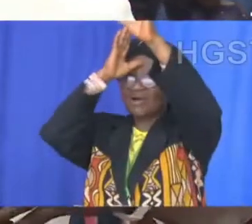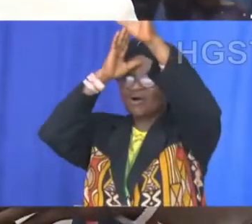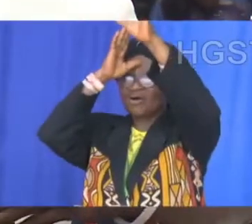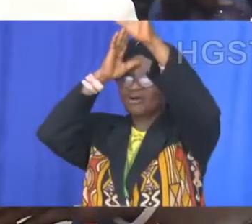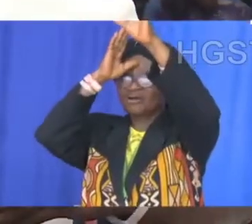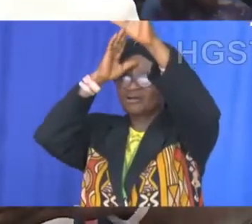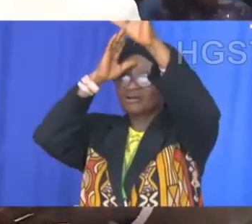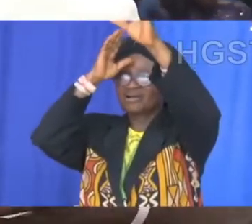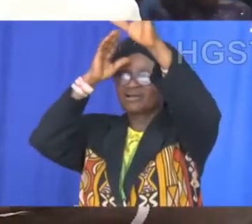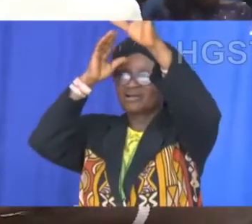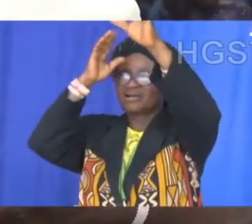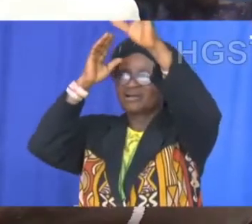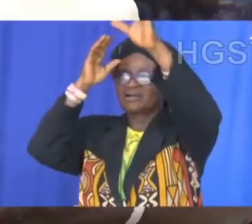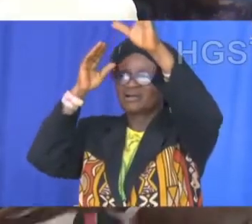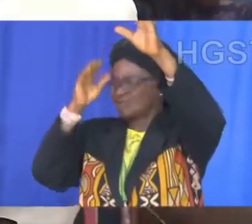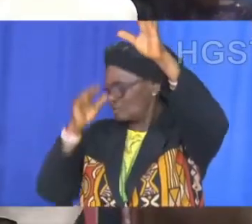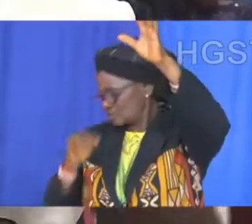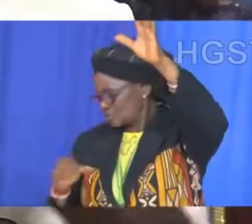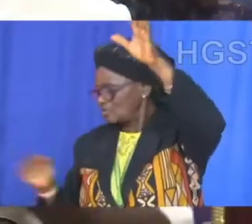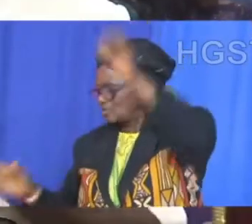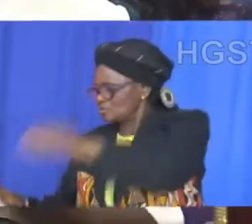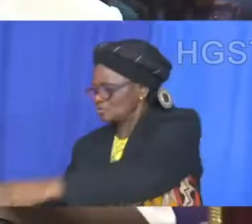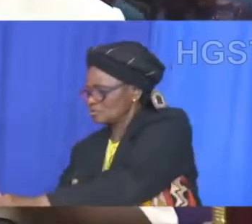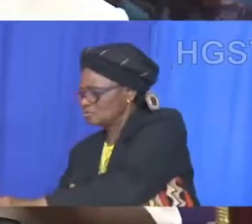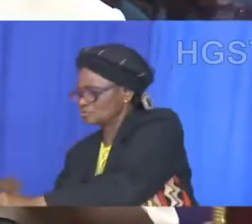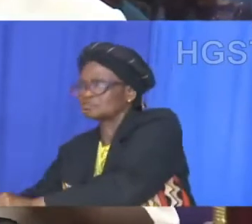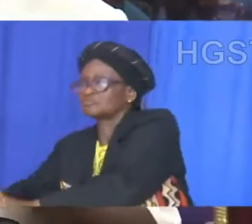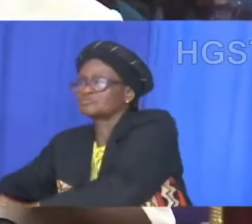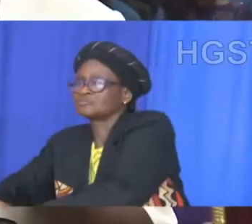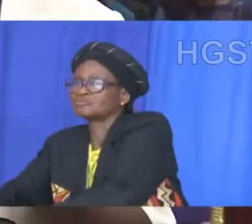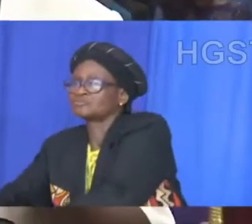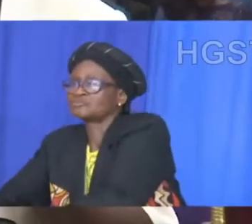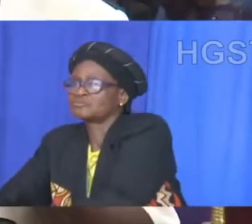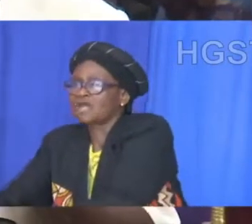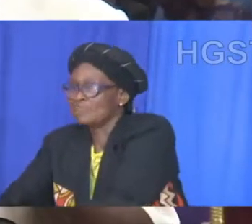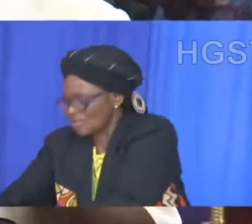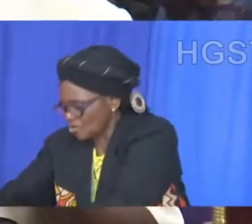with this offering, I make a covenant with you.